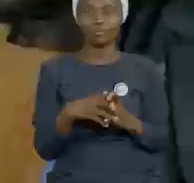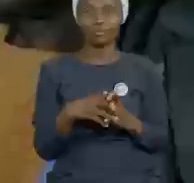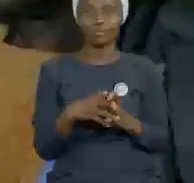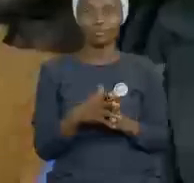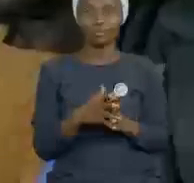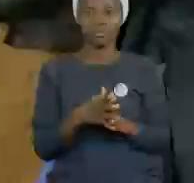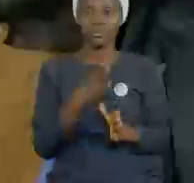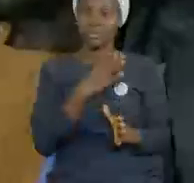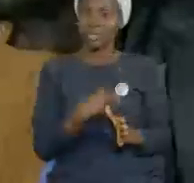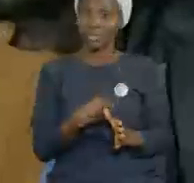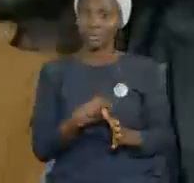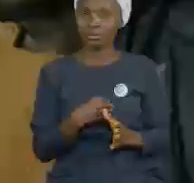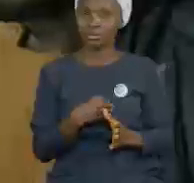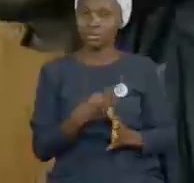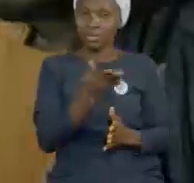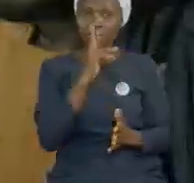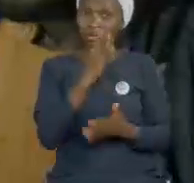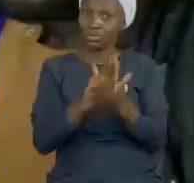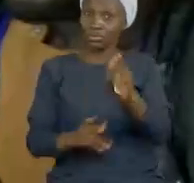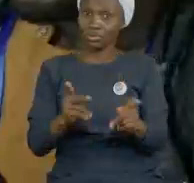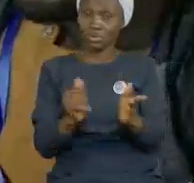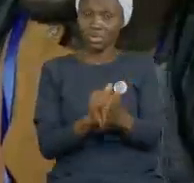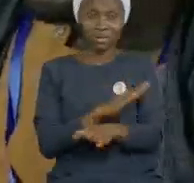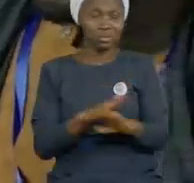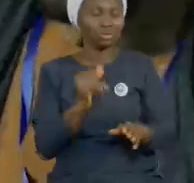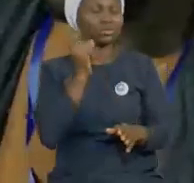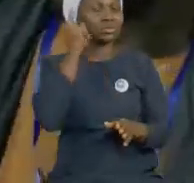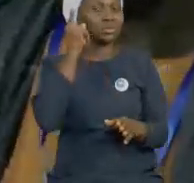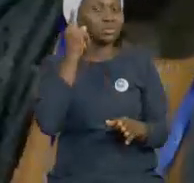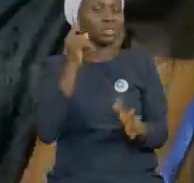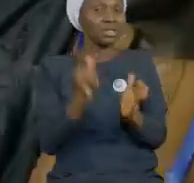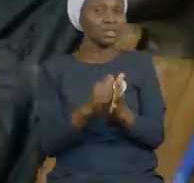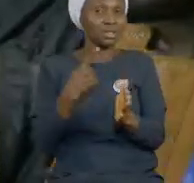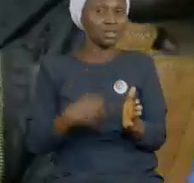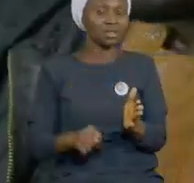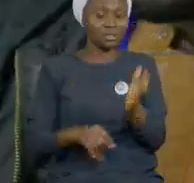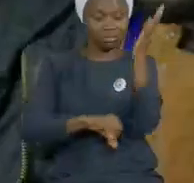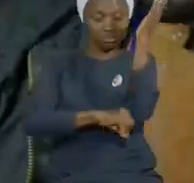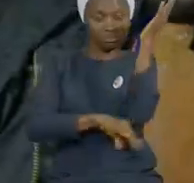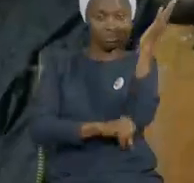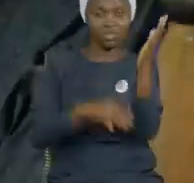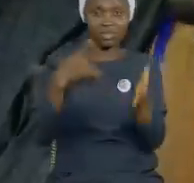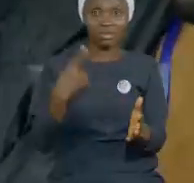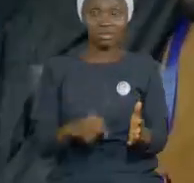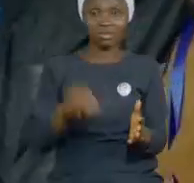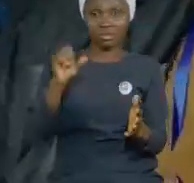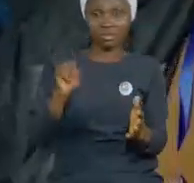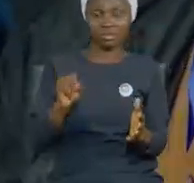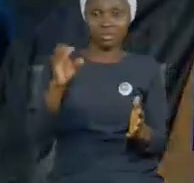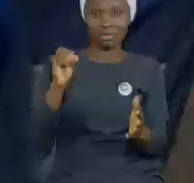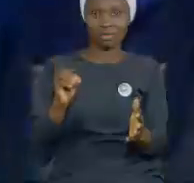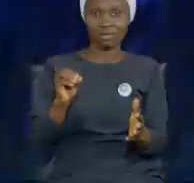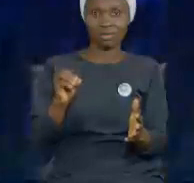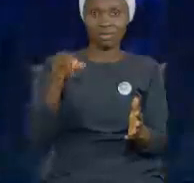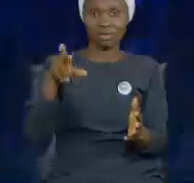And there are people that do not understand that the very source, the origin, the root